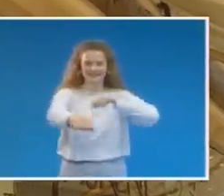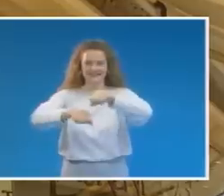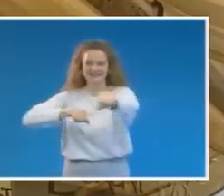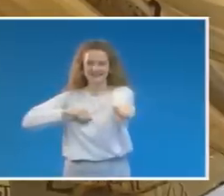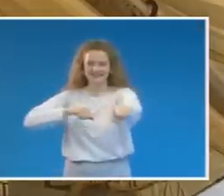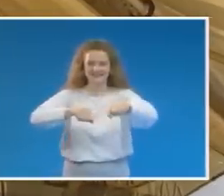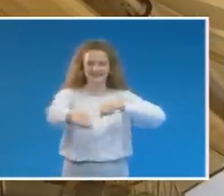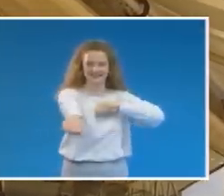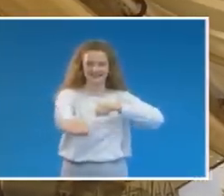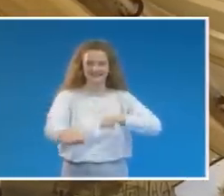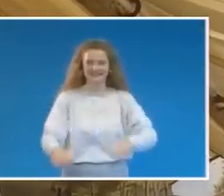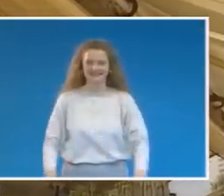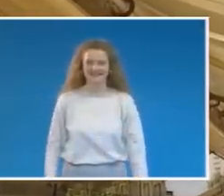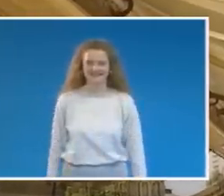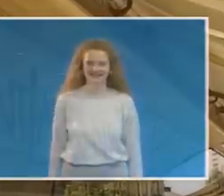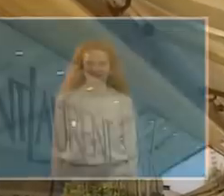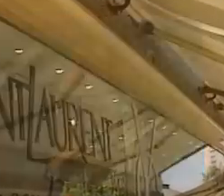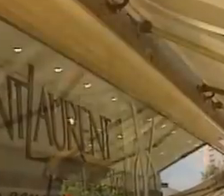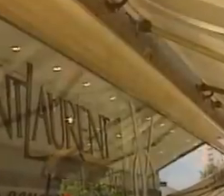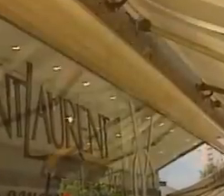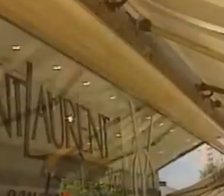people walking in and out.